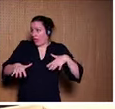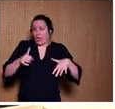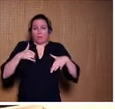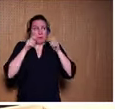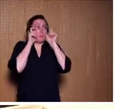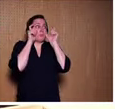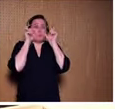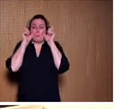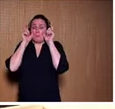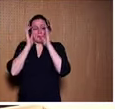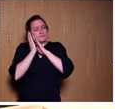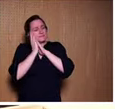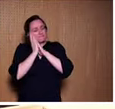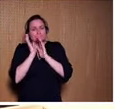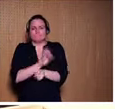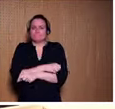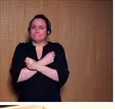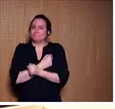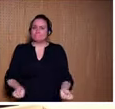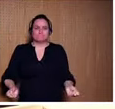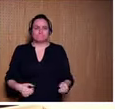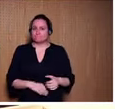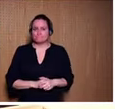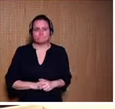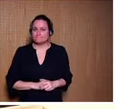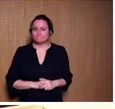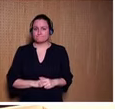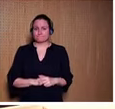In the time of great danger, we stood by ourselves.